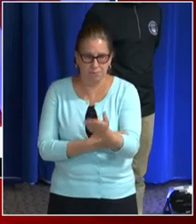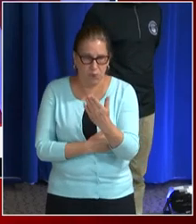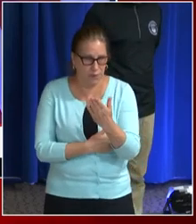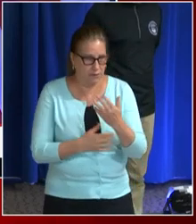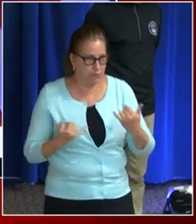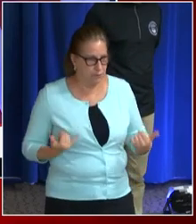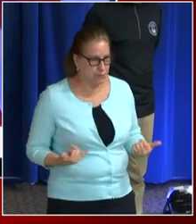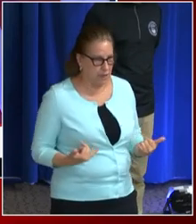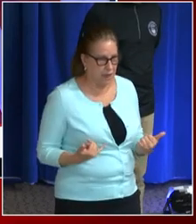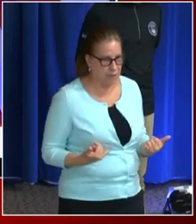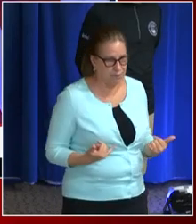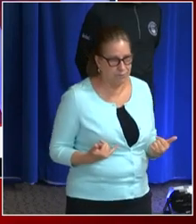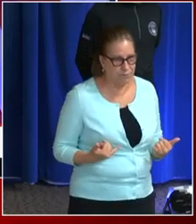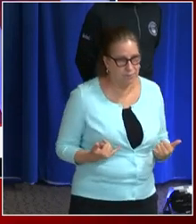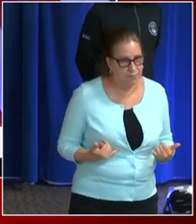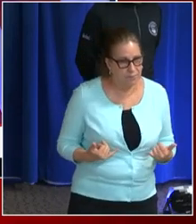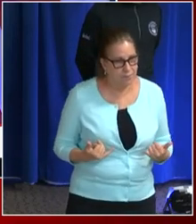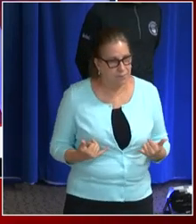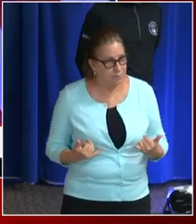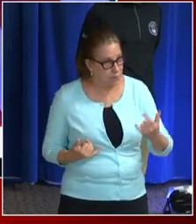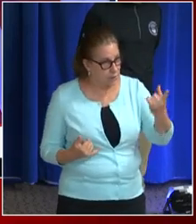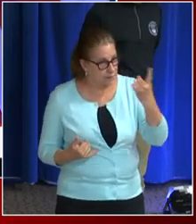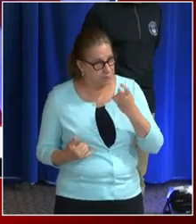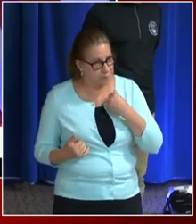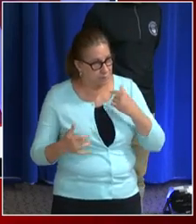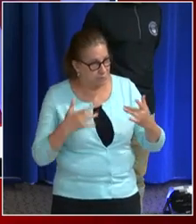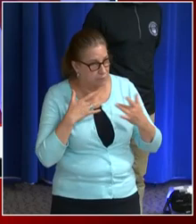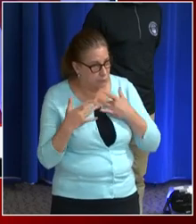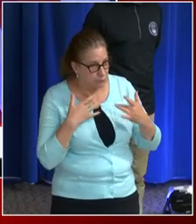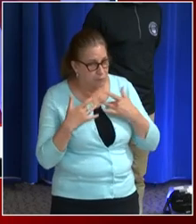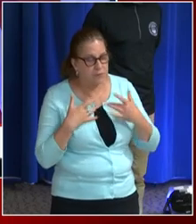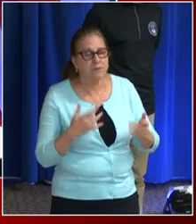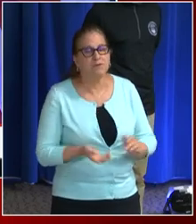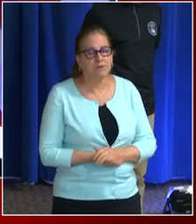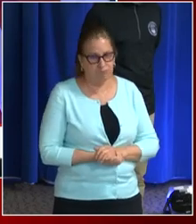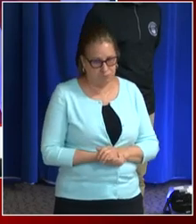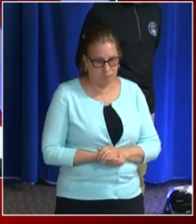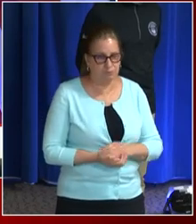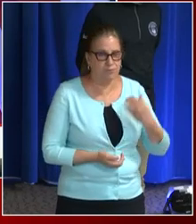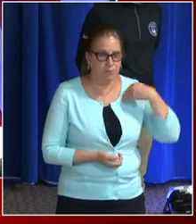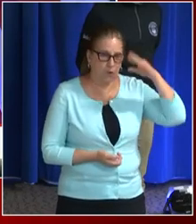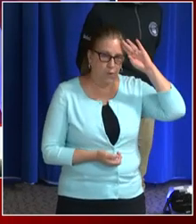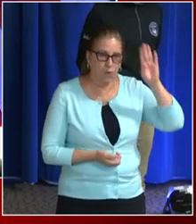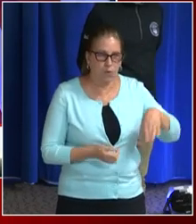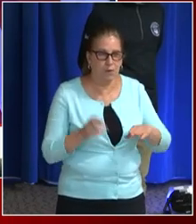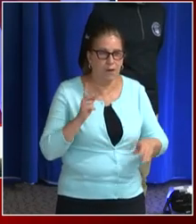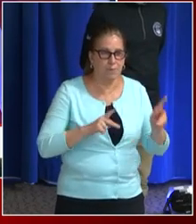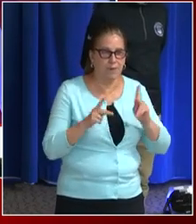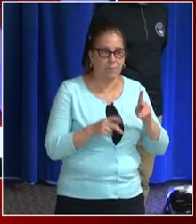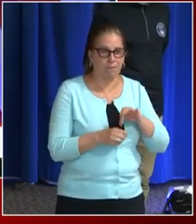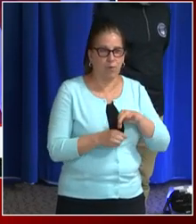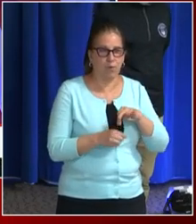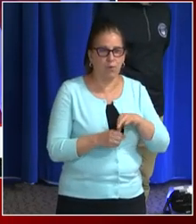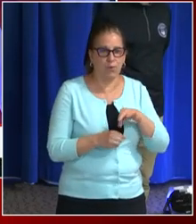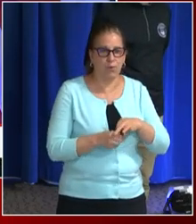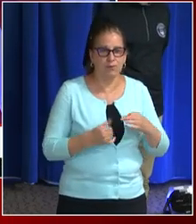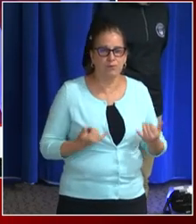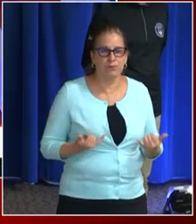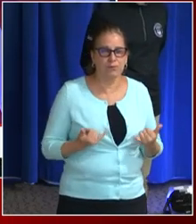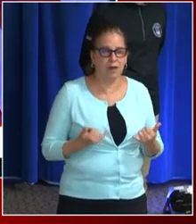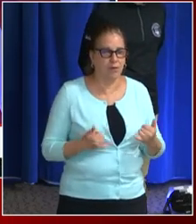have concerns. We know that people have been voting in this primary, which is today, since